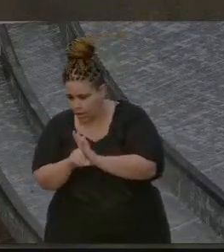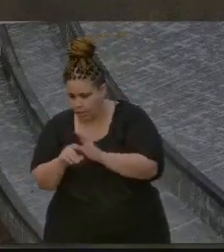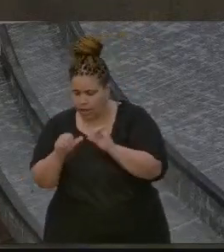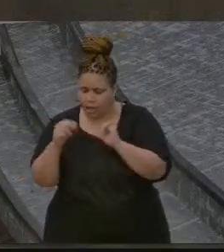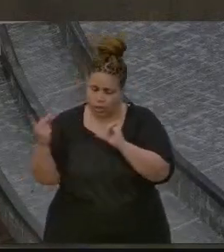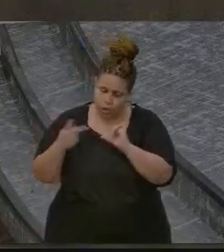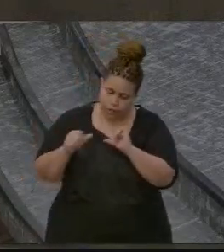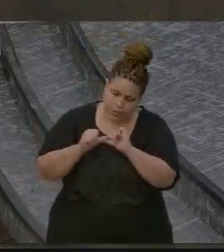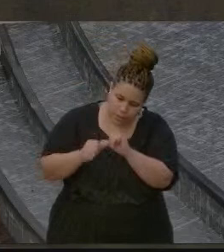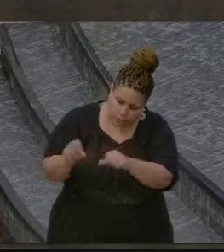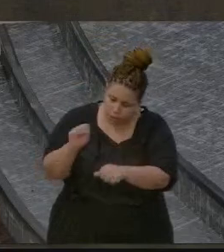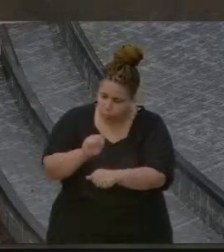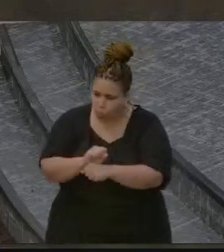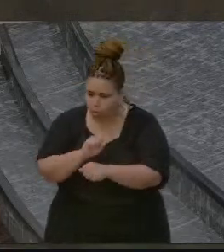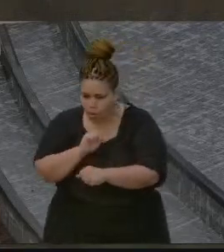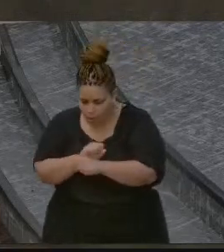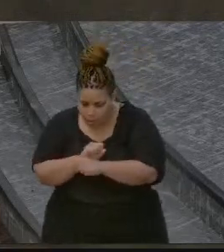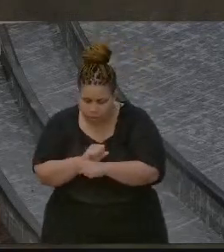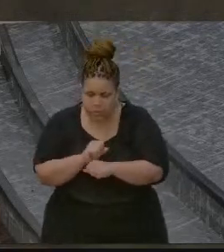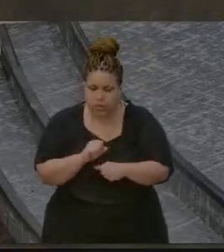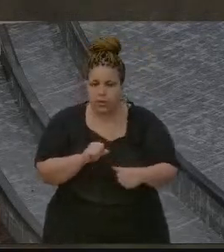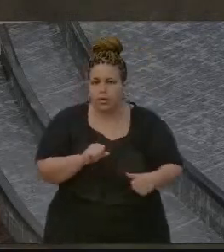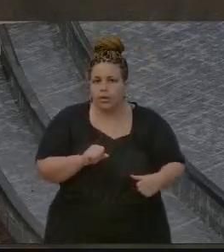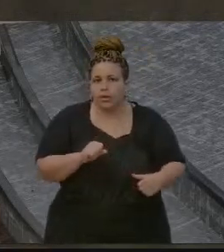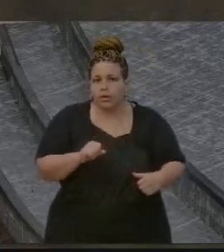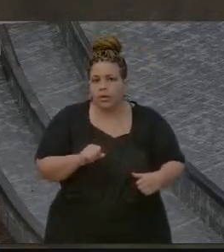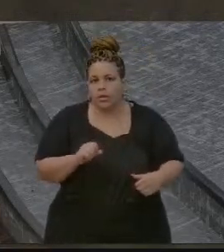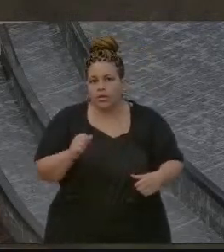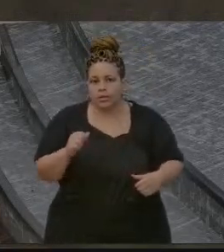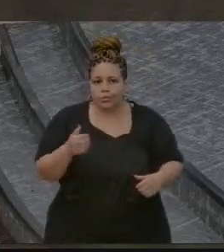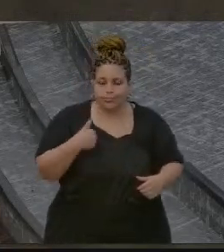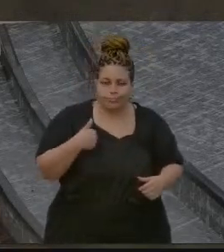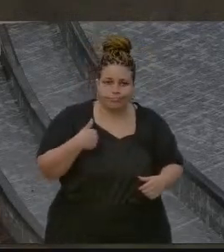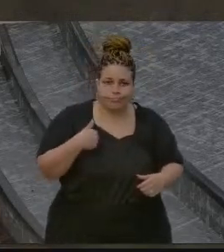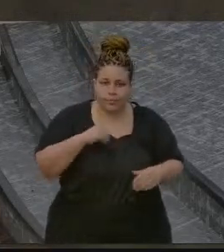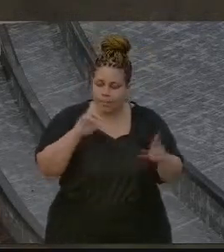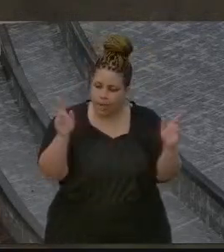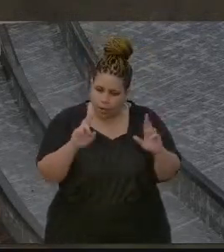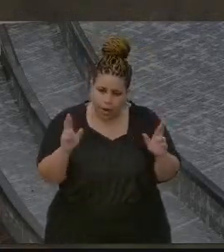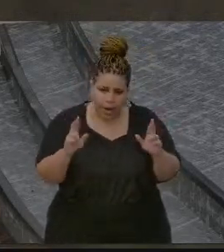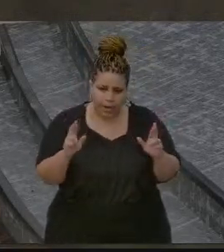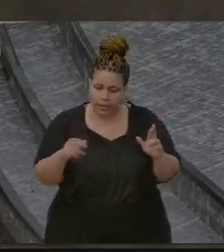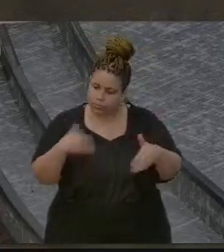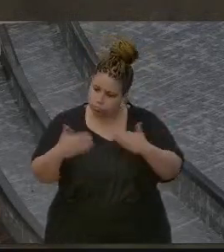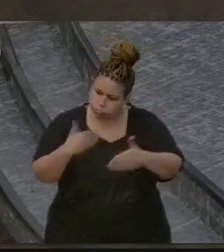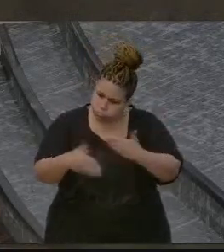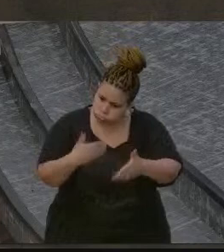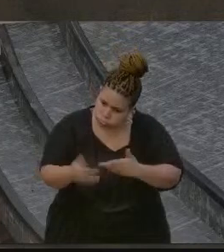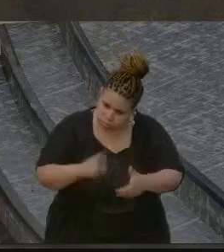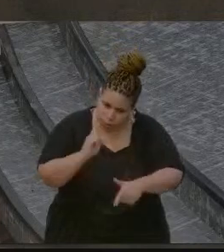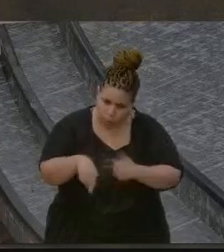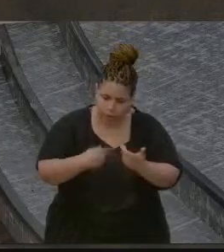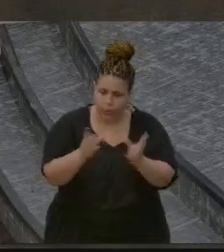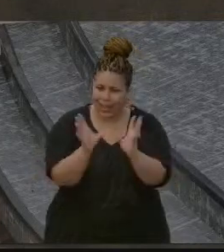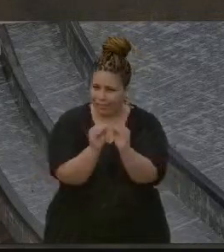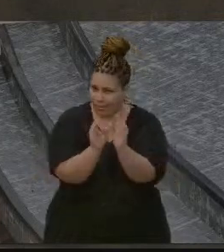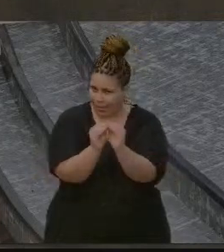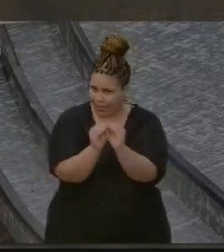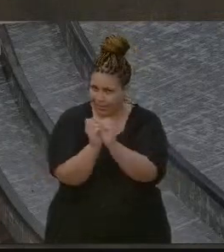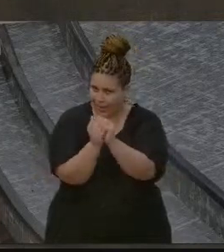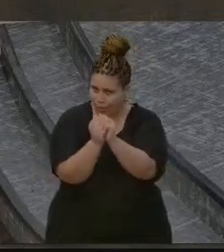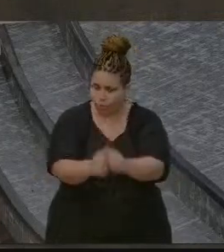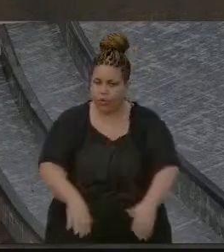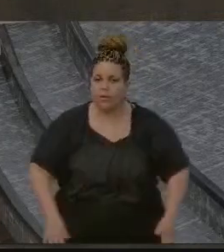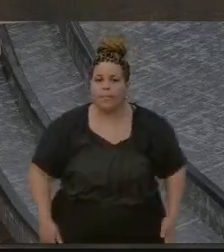next 5 oldest policies so that we are ready to get through as many as we can when we get together. I heard